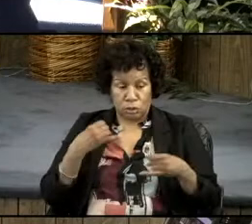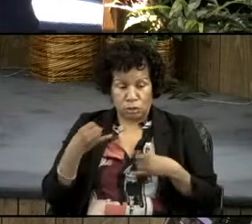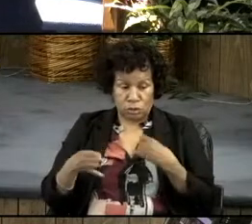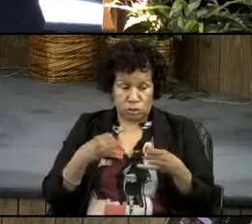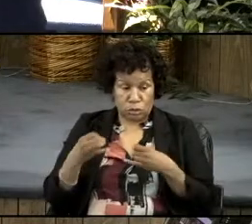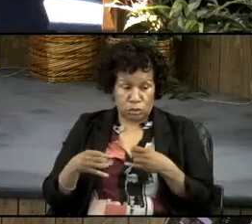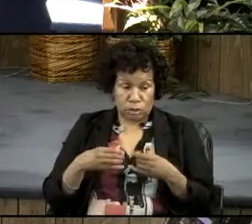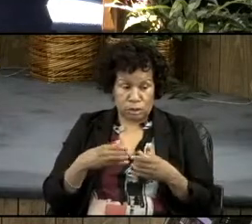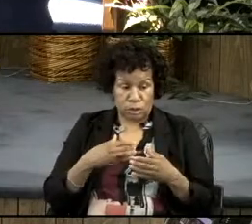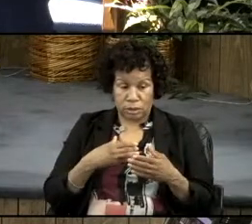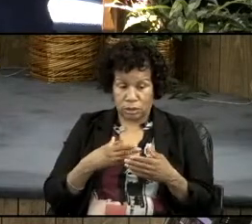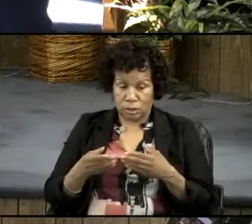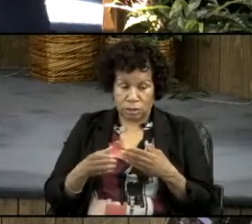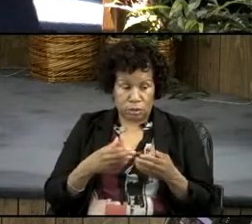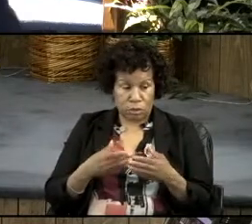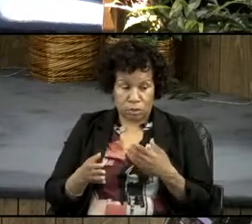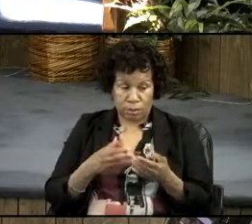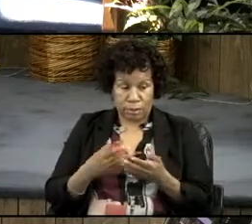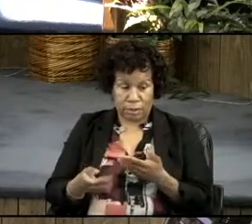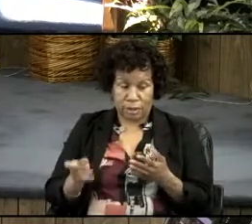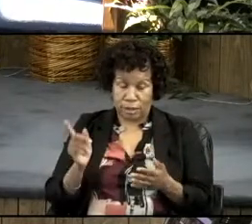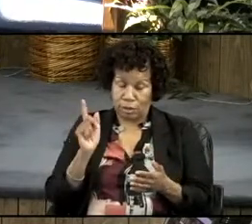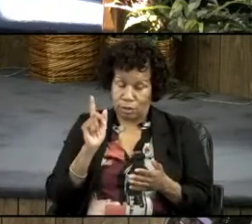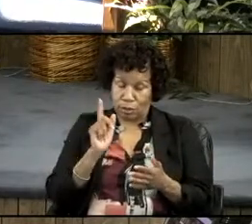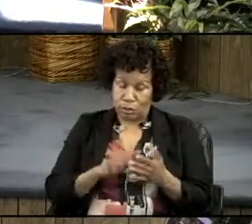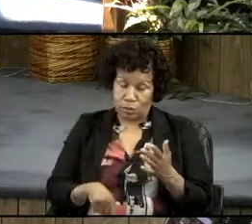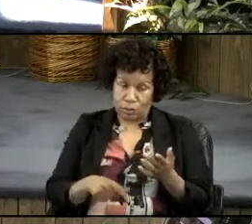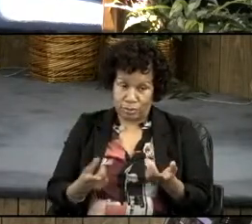about what's going to happen after I kill him.